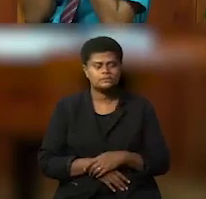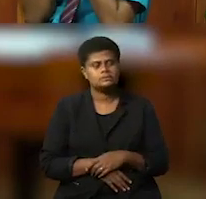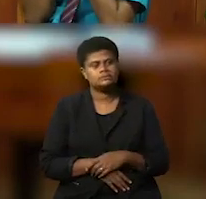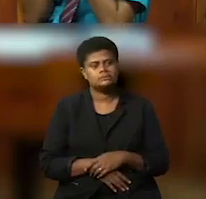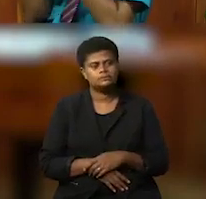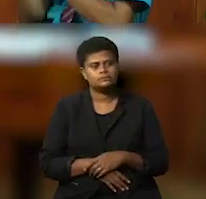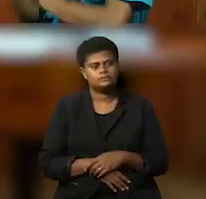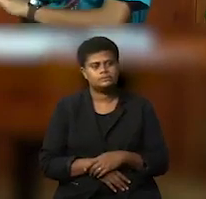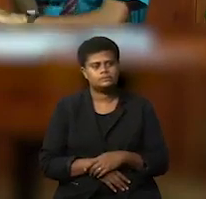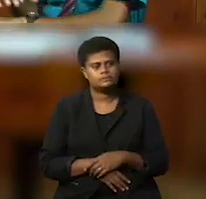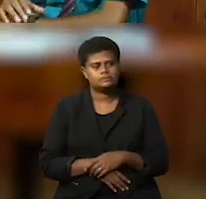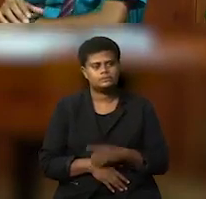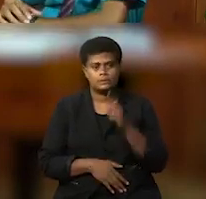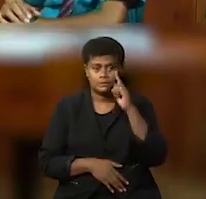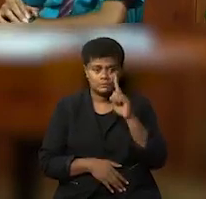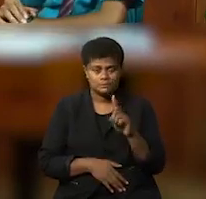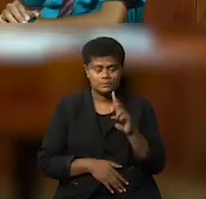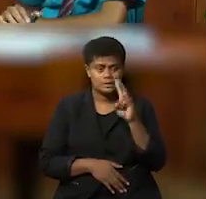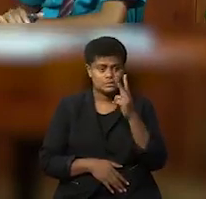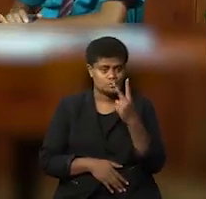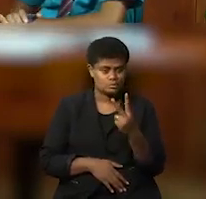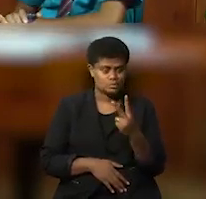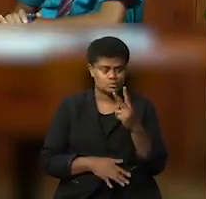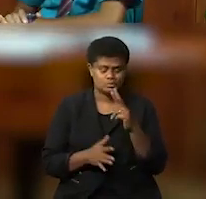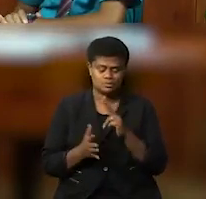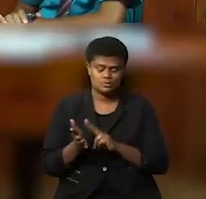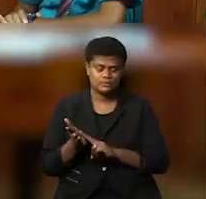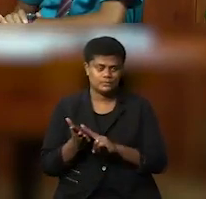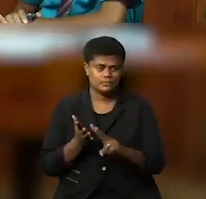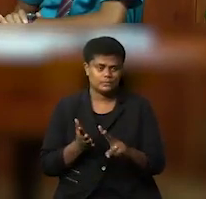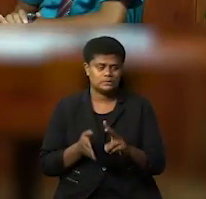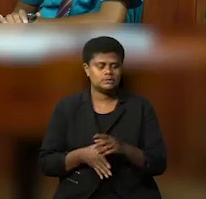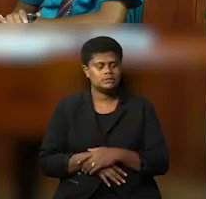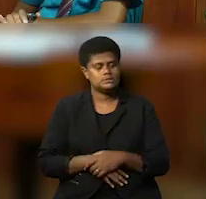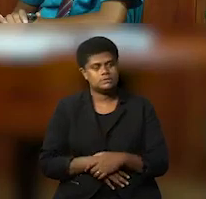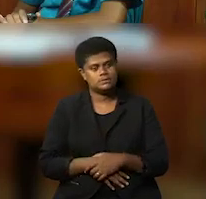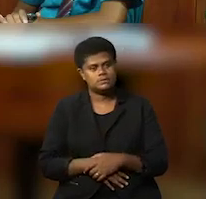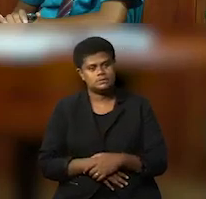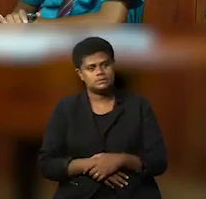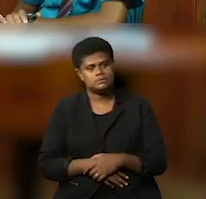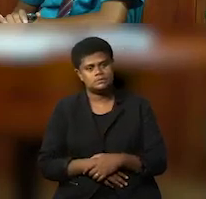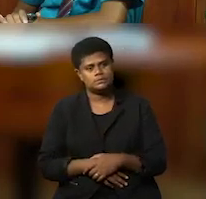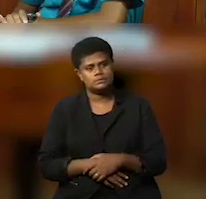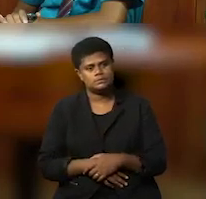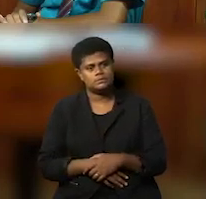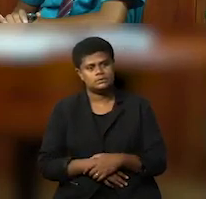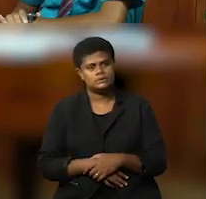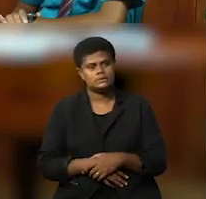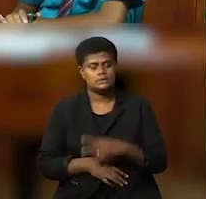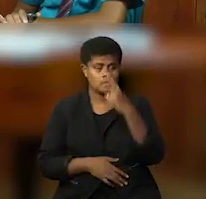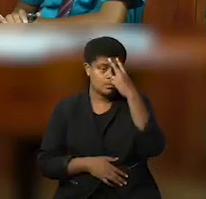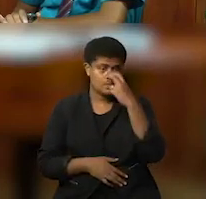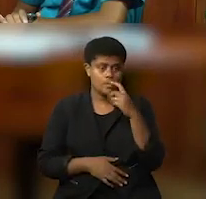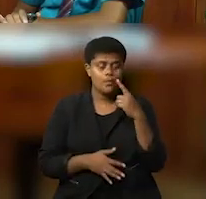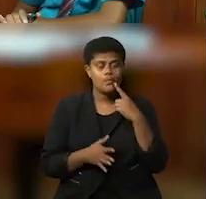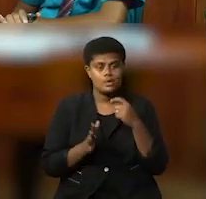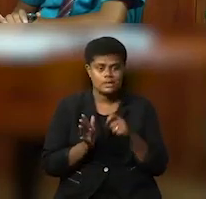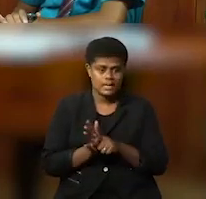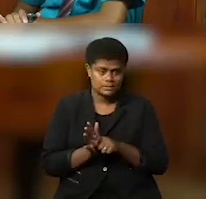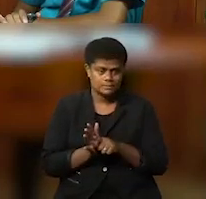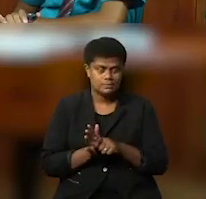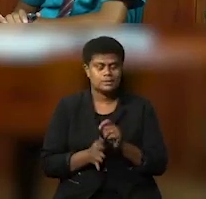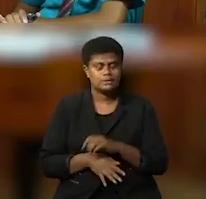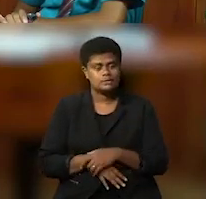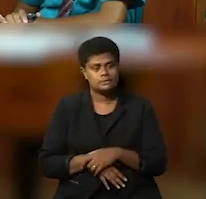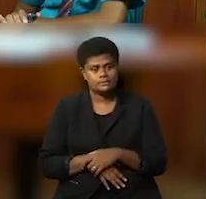you, Etika. We look at two verses that are there in the scripture. They are there in the Old Testament, and then